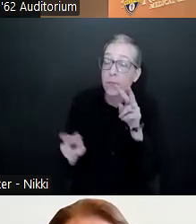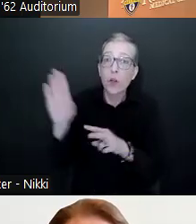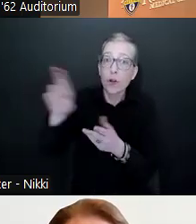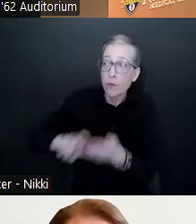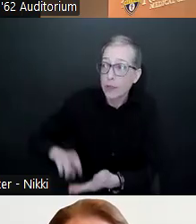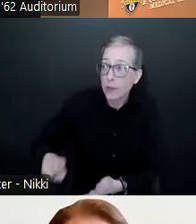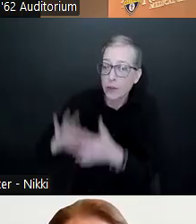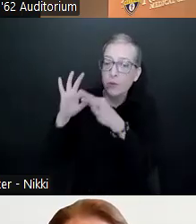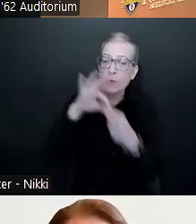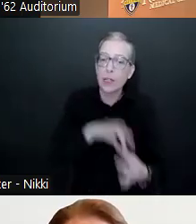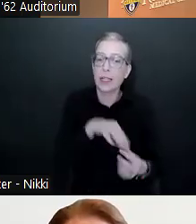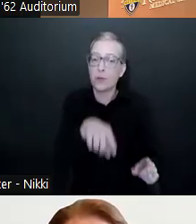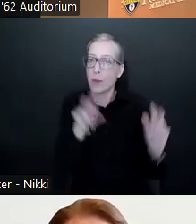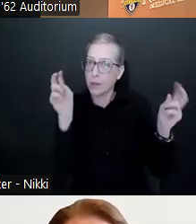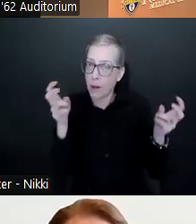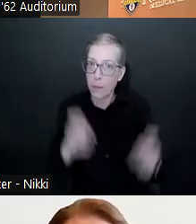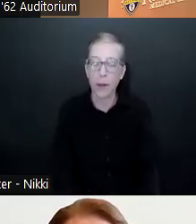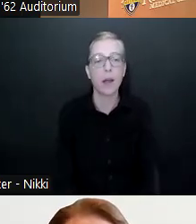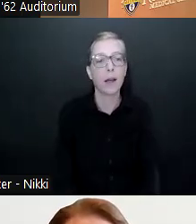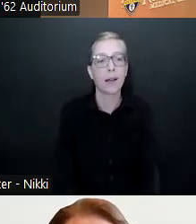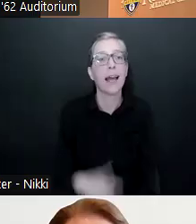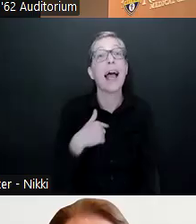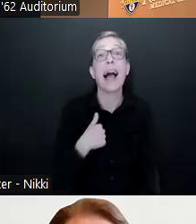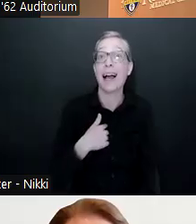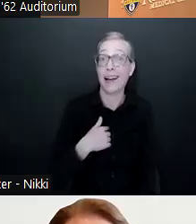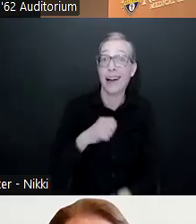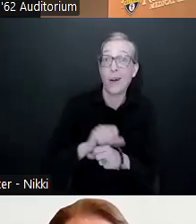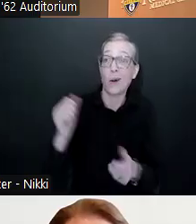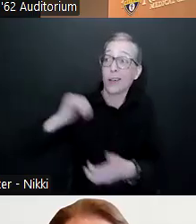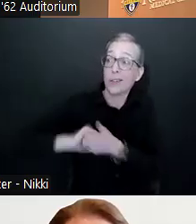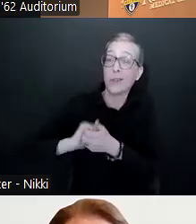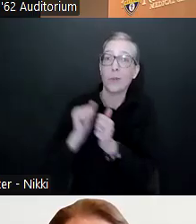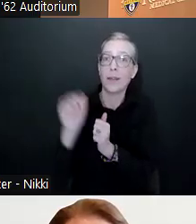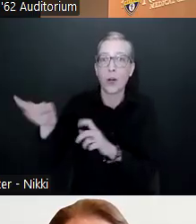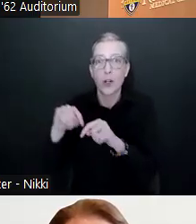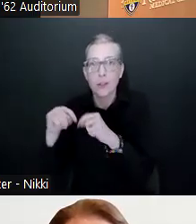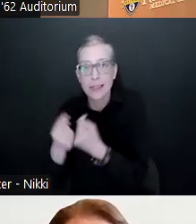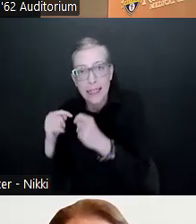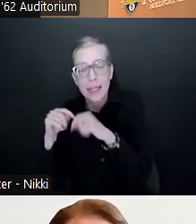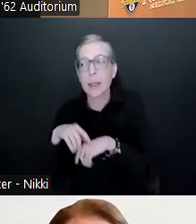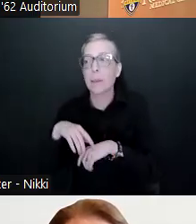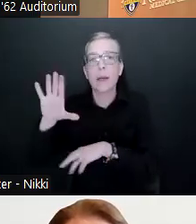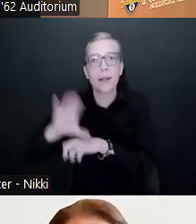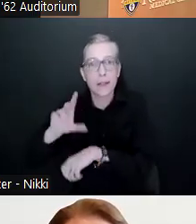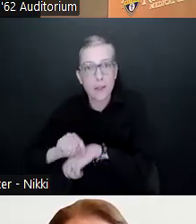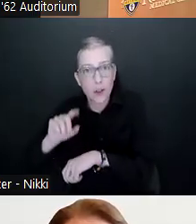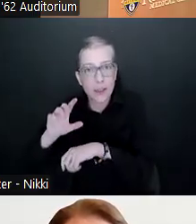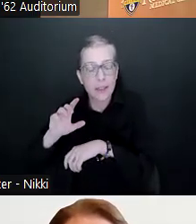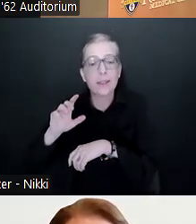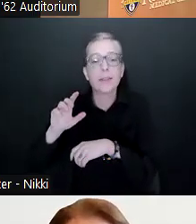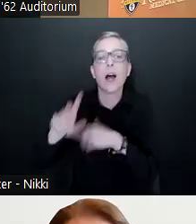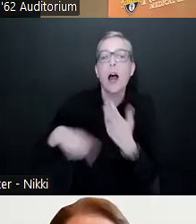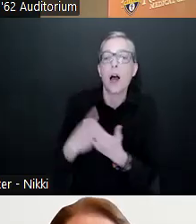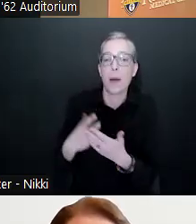the privilege of working alongside her team and consultants, applying research findings in real time to improve